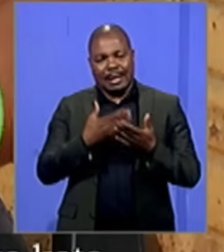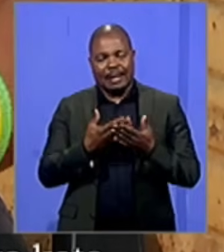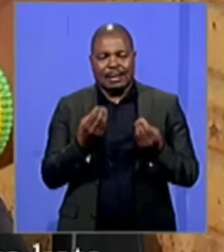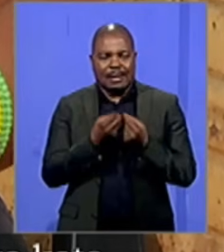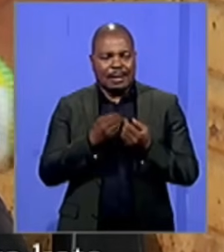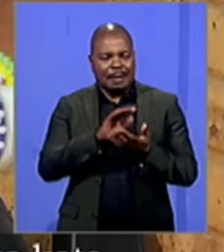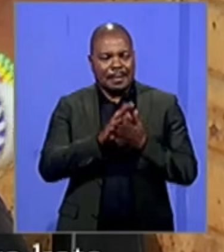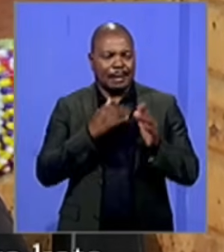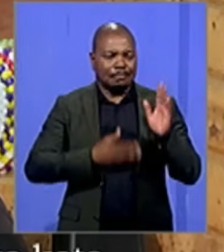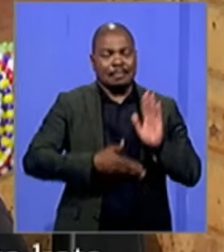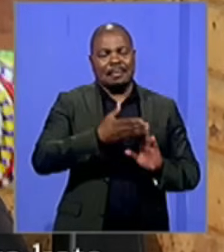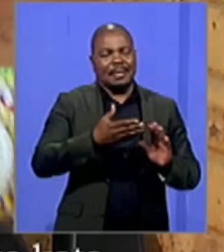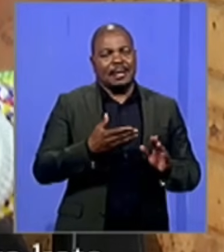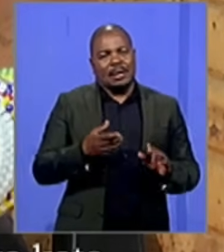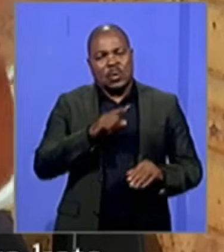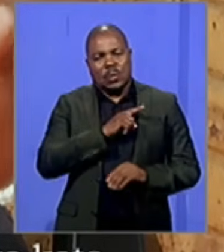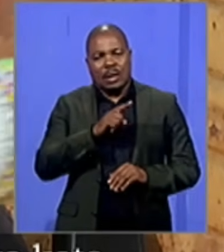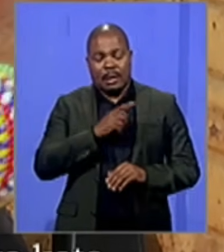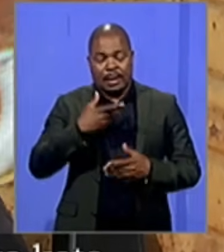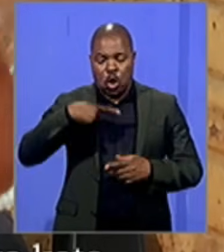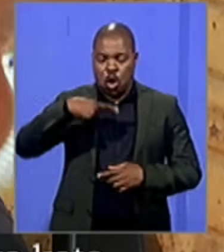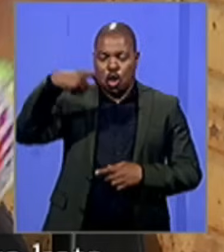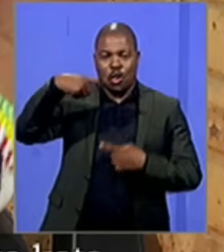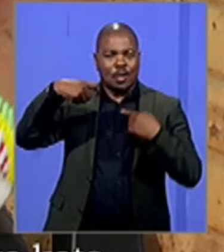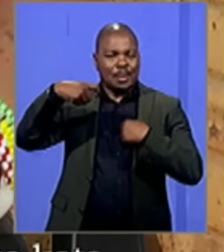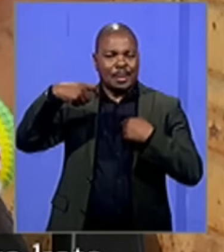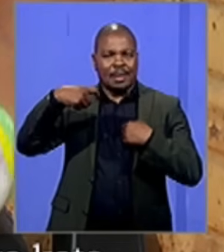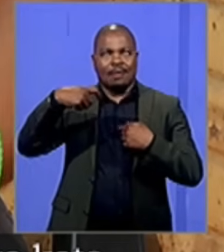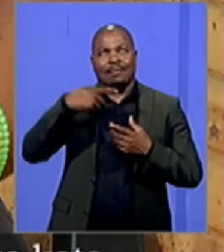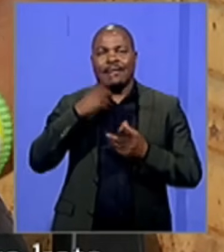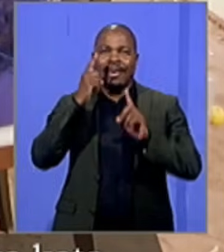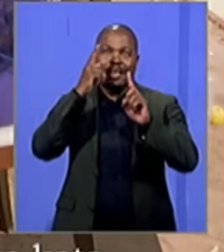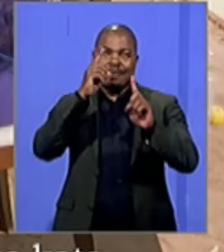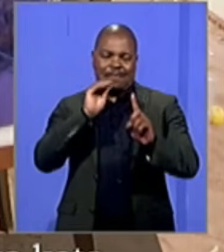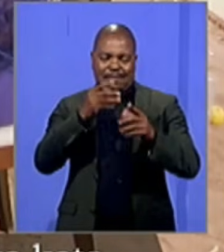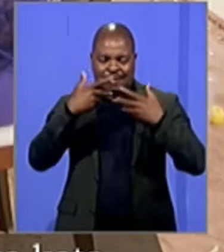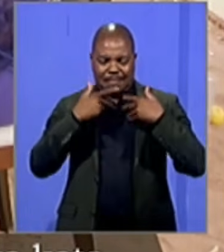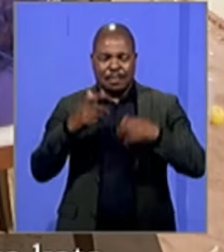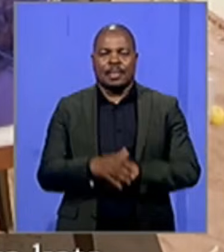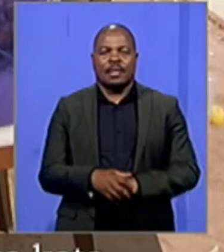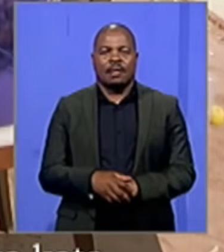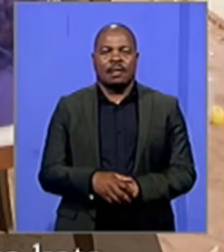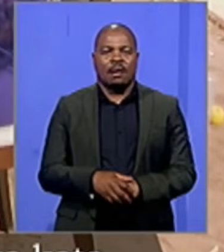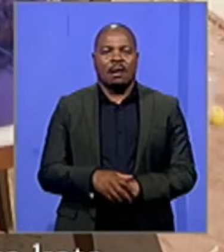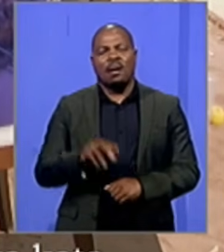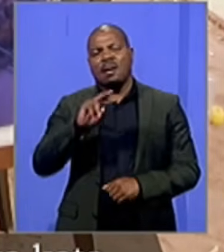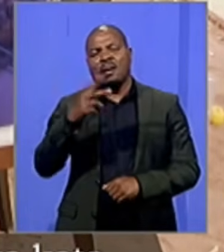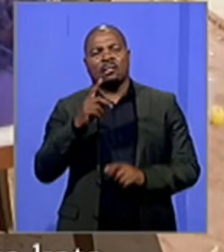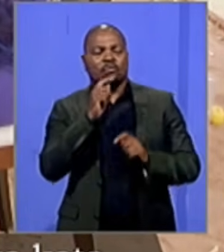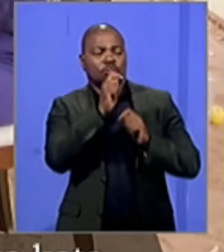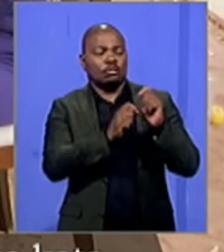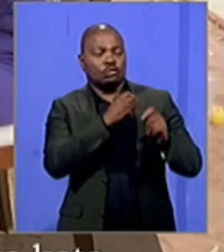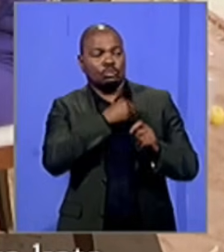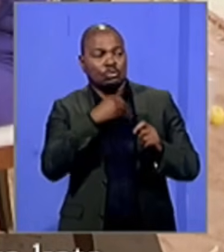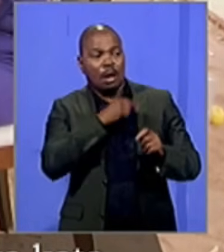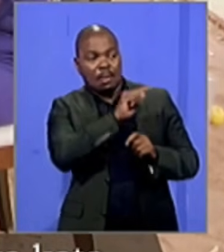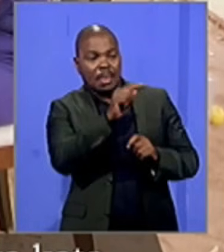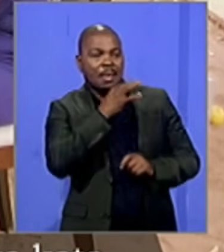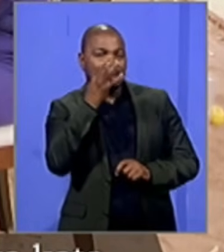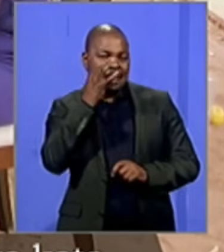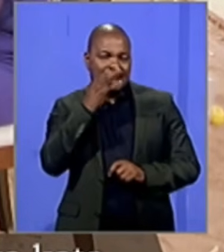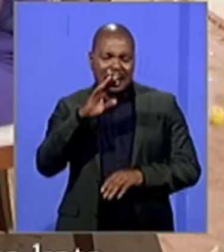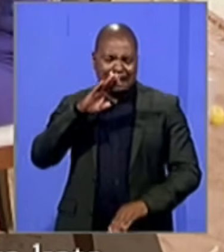I'm leaving, because I have been called with and for a purpose at the end of the day. Go sa le bjalo ba bangwe ba dingaka tša setšo ba re kotlo